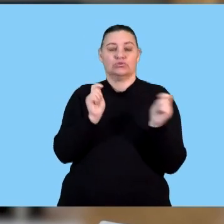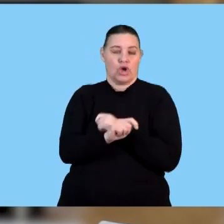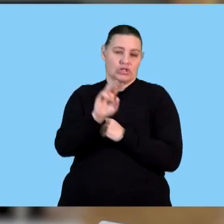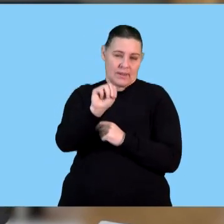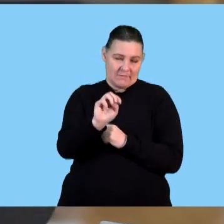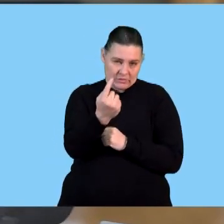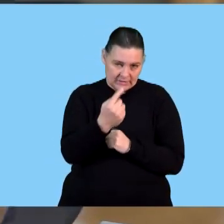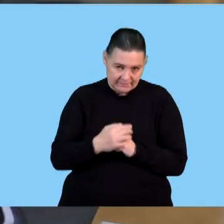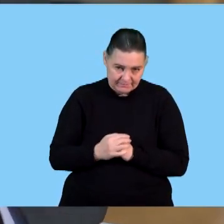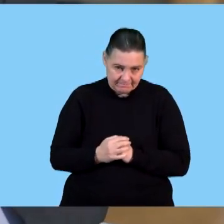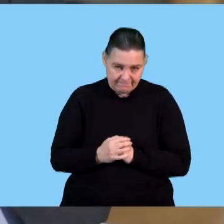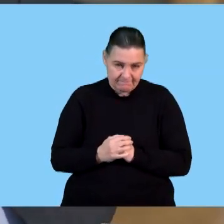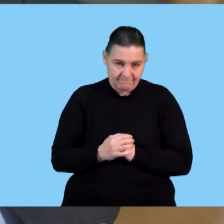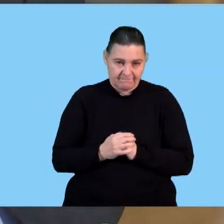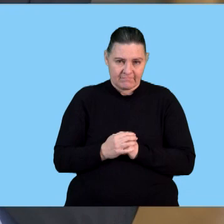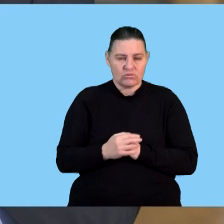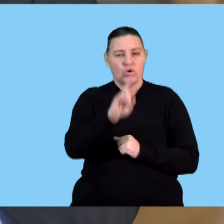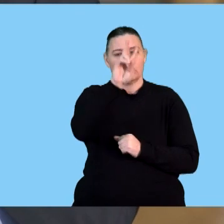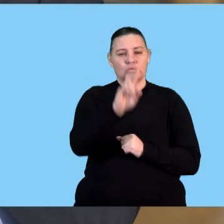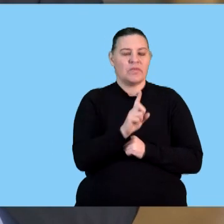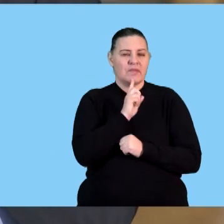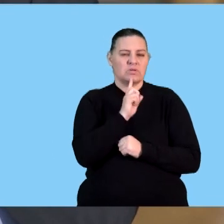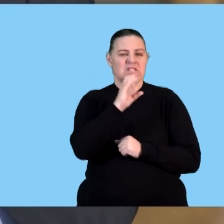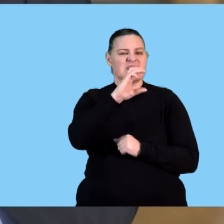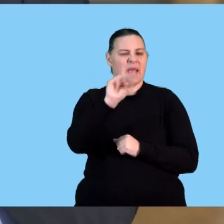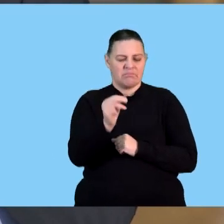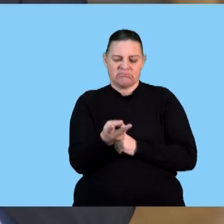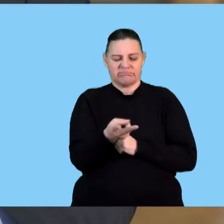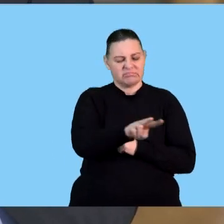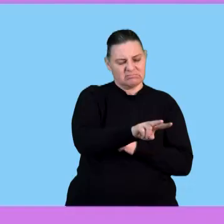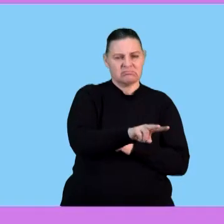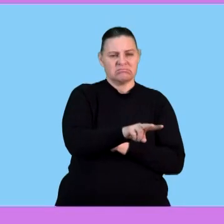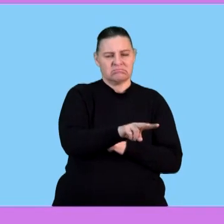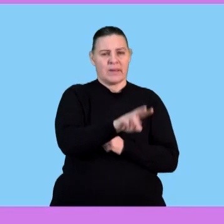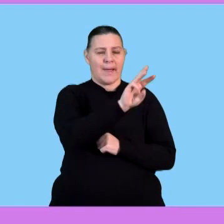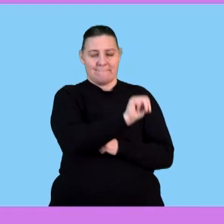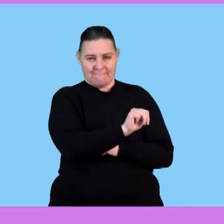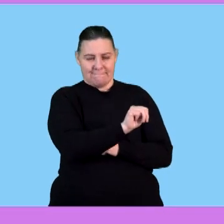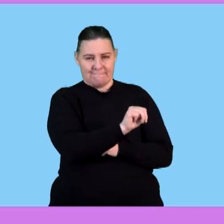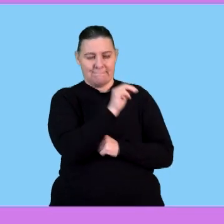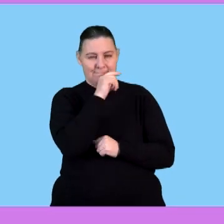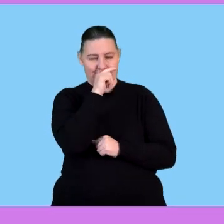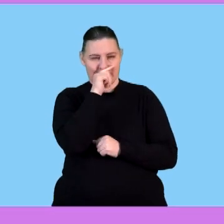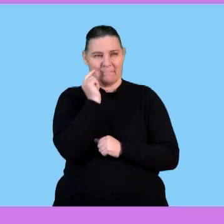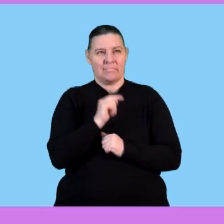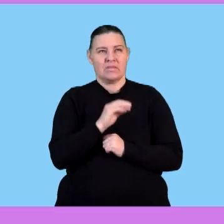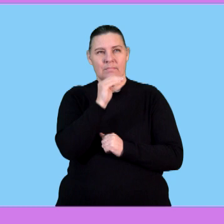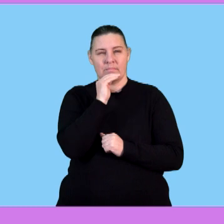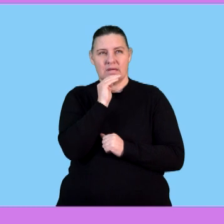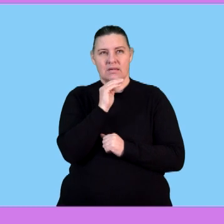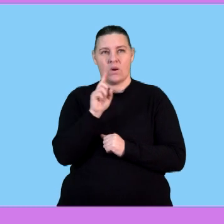meters. Now in this case, there's just the 2,000 centimeters that we need to convert. So let's think of the conversions.